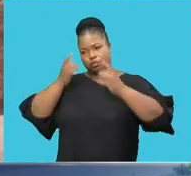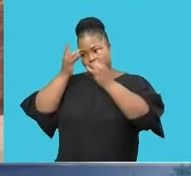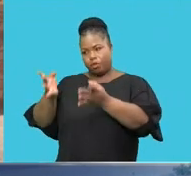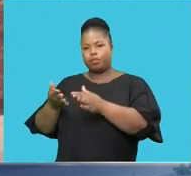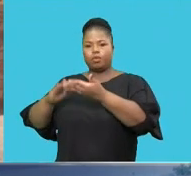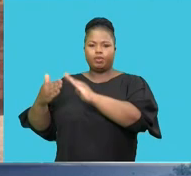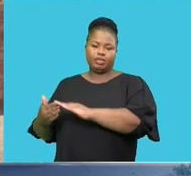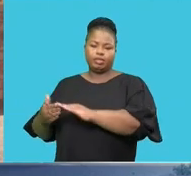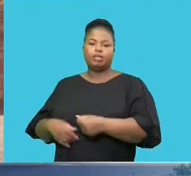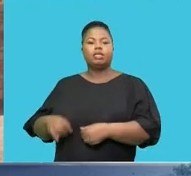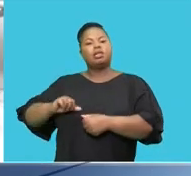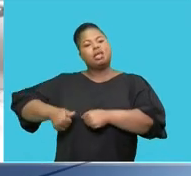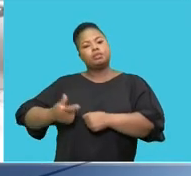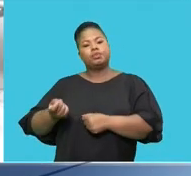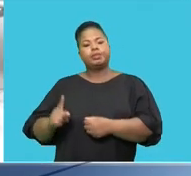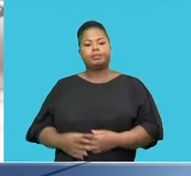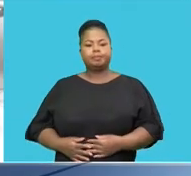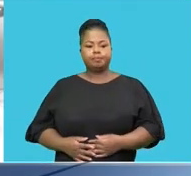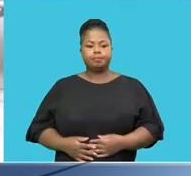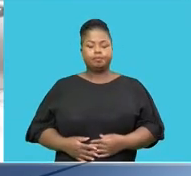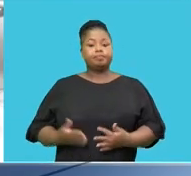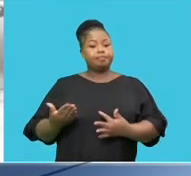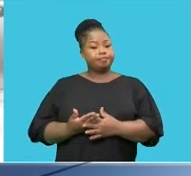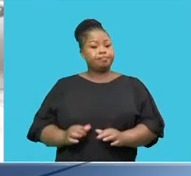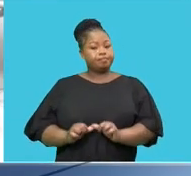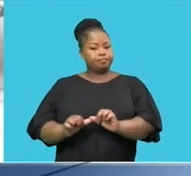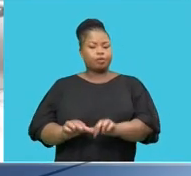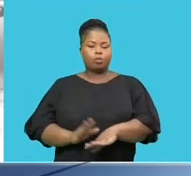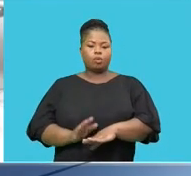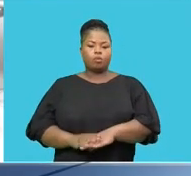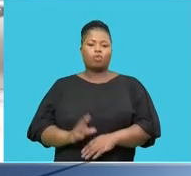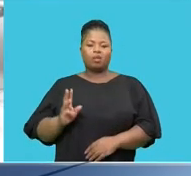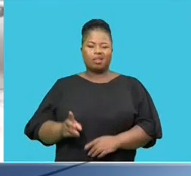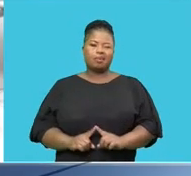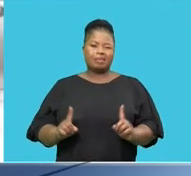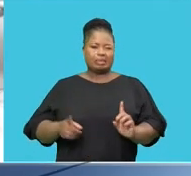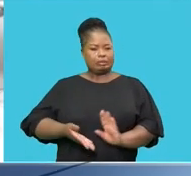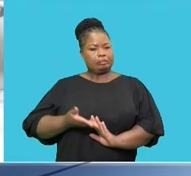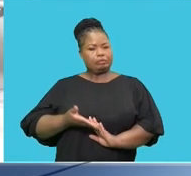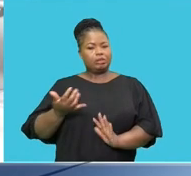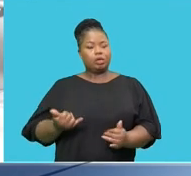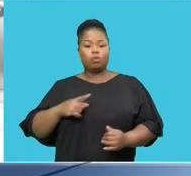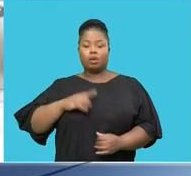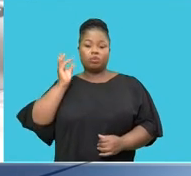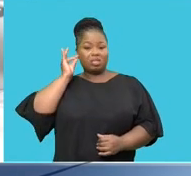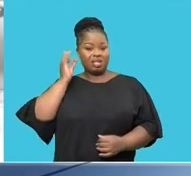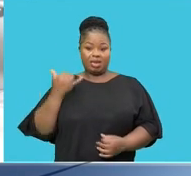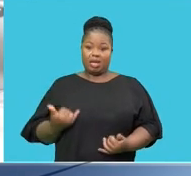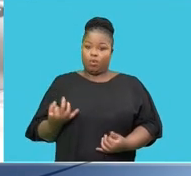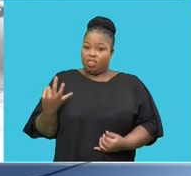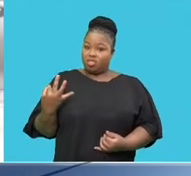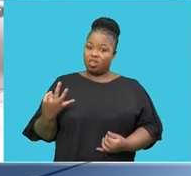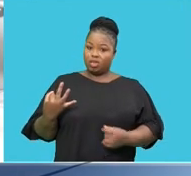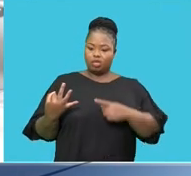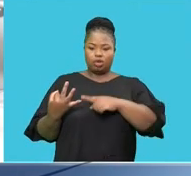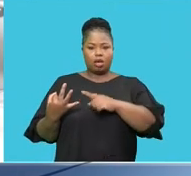the actions that we need to take will be on the same. You know, the case is still ongoing, but there are developments, as we've heard that a third child has passed away,